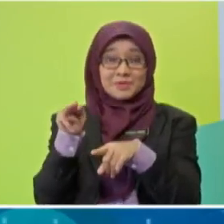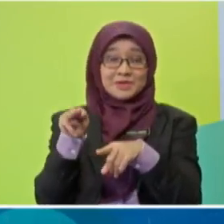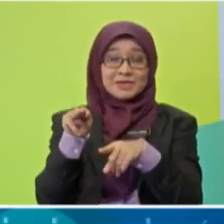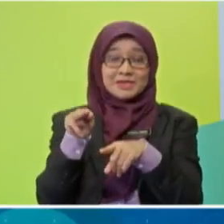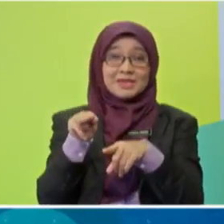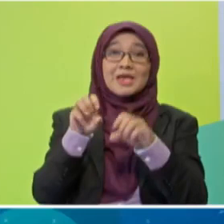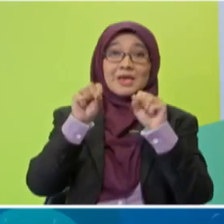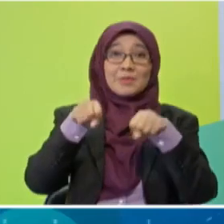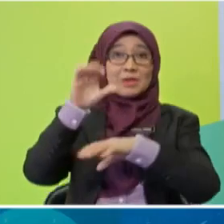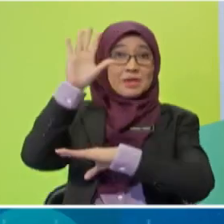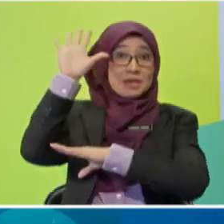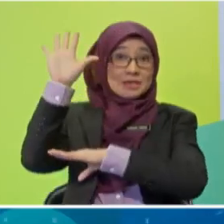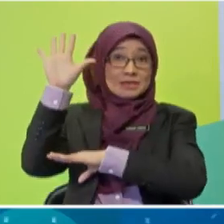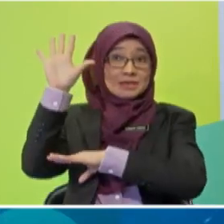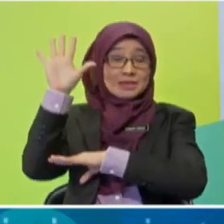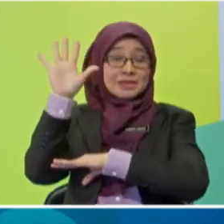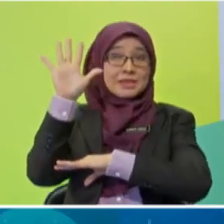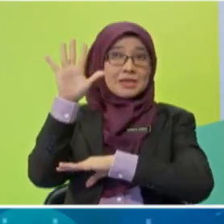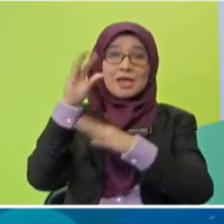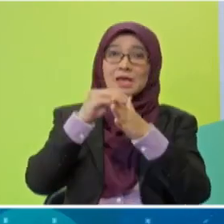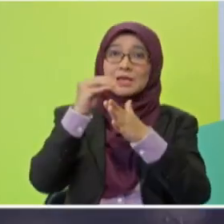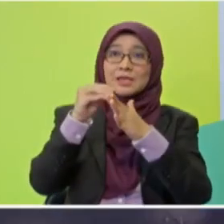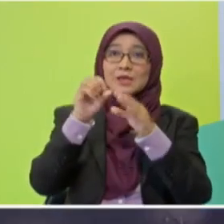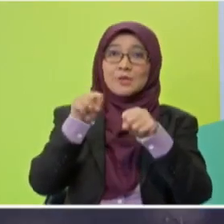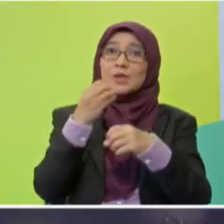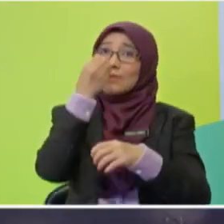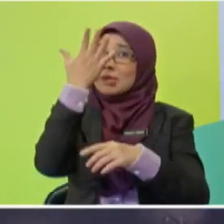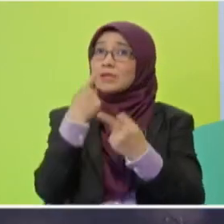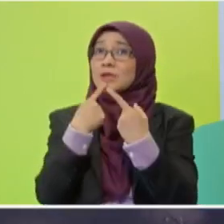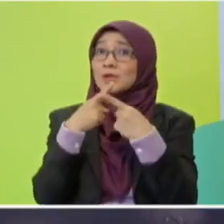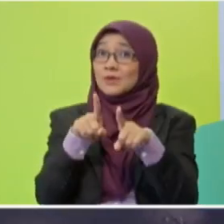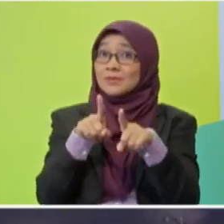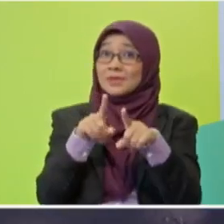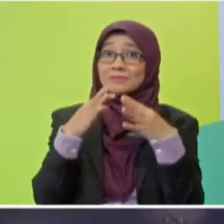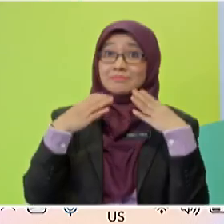hand or just tell the answer fastly. Anyone wants to try first?